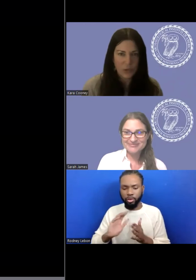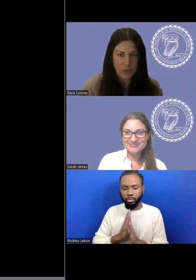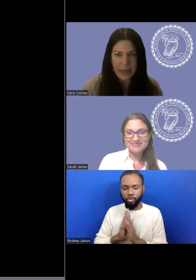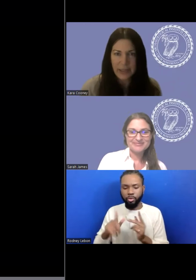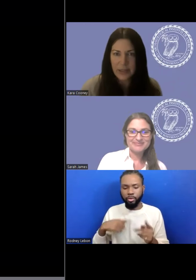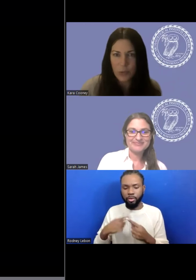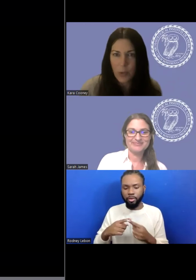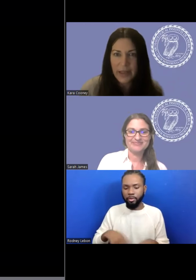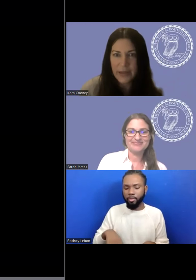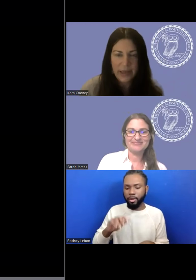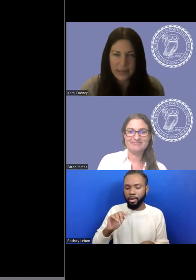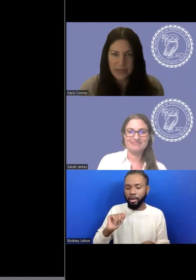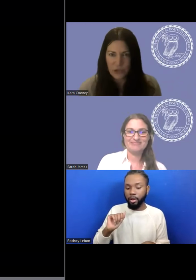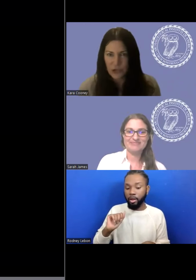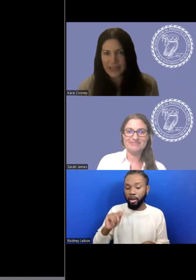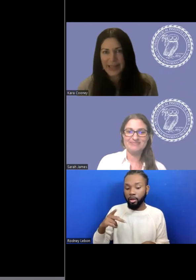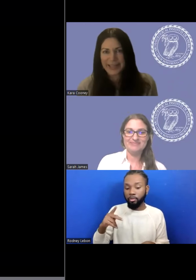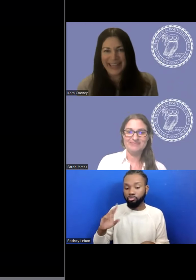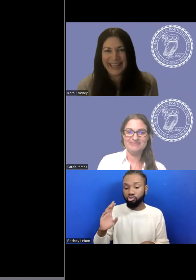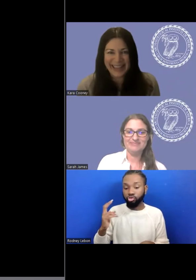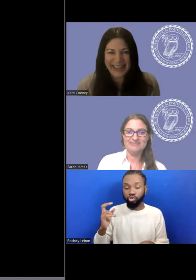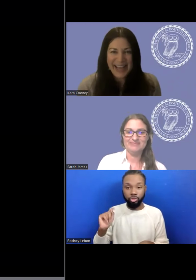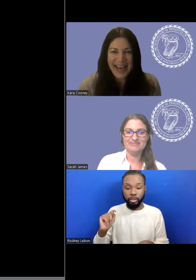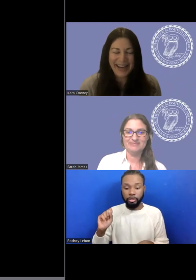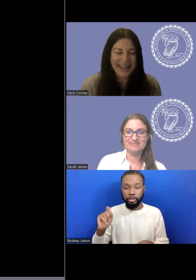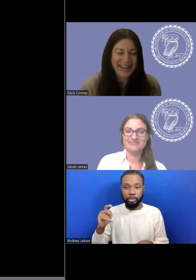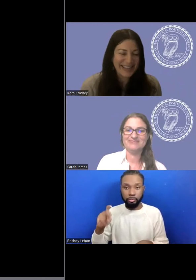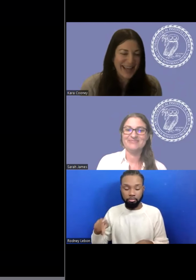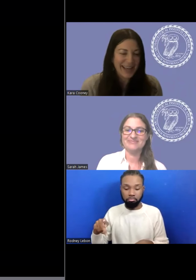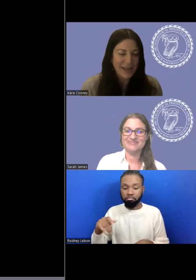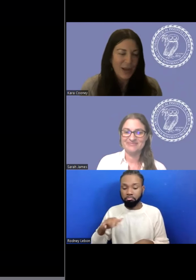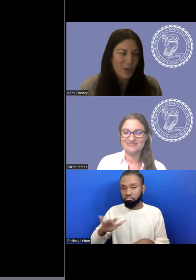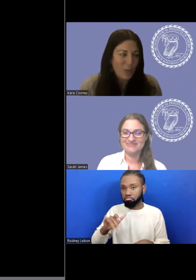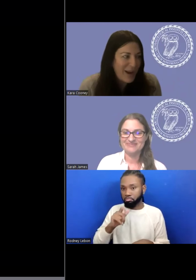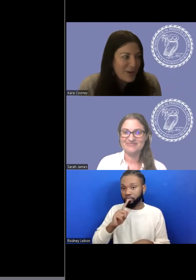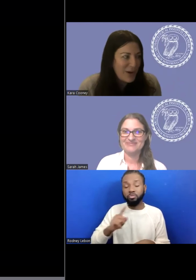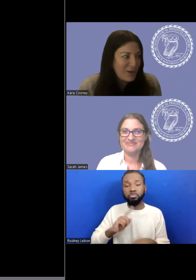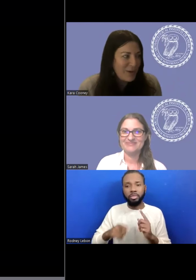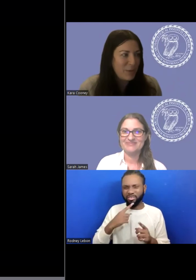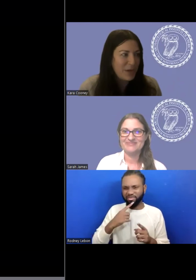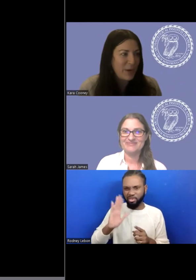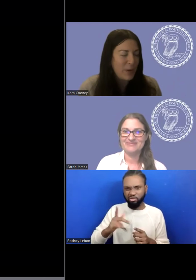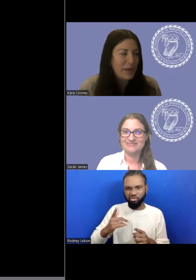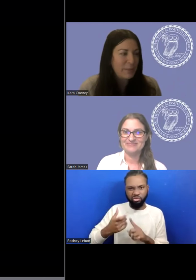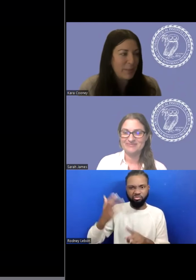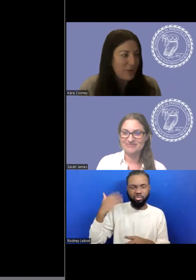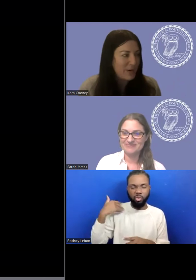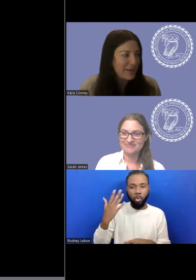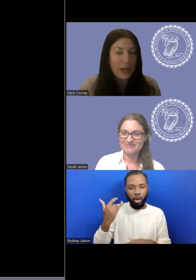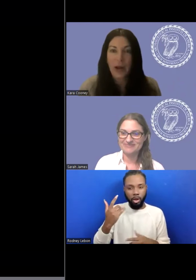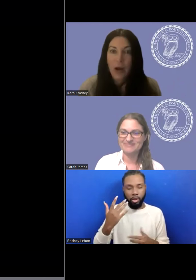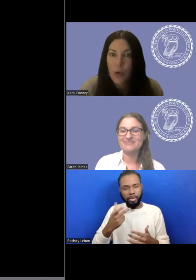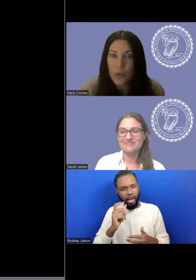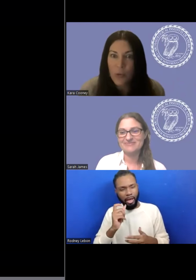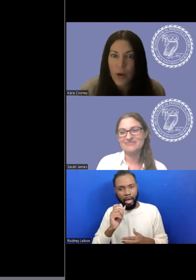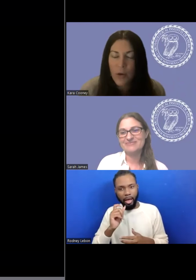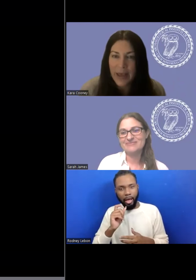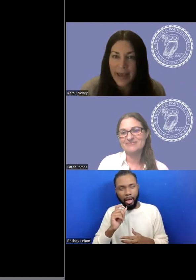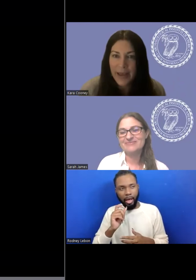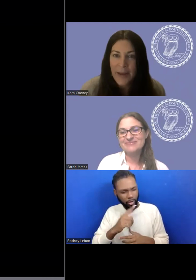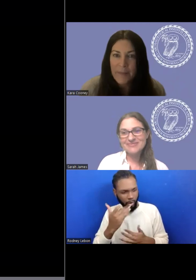do the 19th and 20th dynasties and she's 18th. And he's like, why don't you want to write a book about women in power? And then I went,